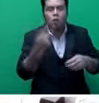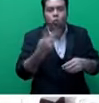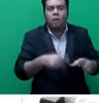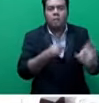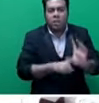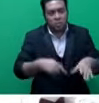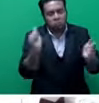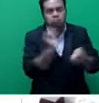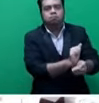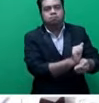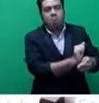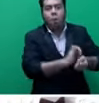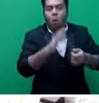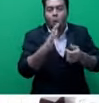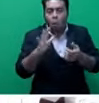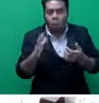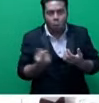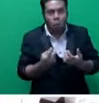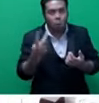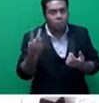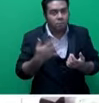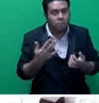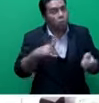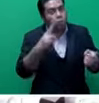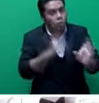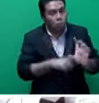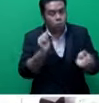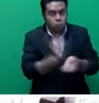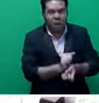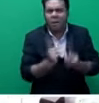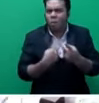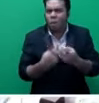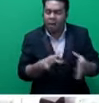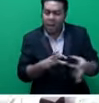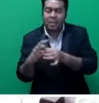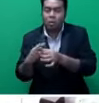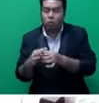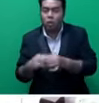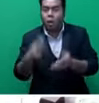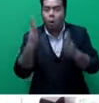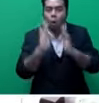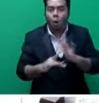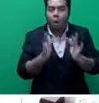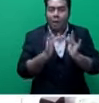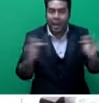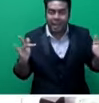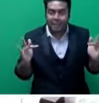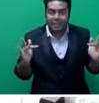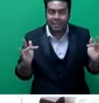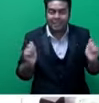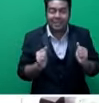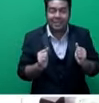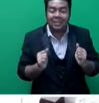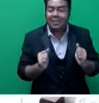Mr. Speaker, sir, is the Online Safety Act, which was introduced, which renders it an offence to post intimate